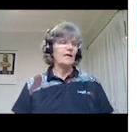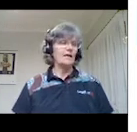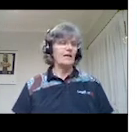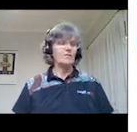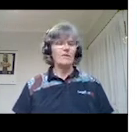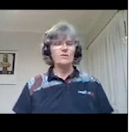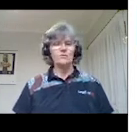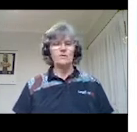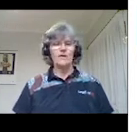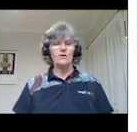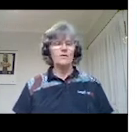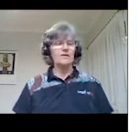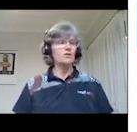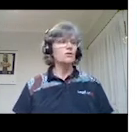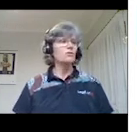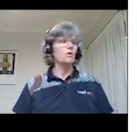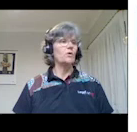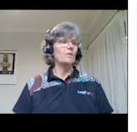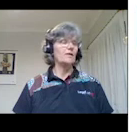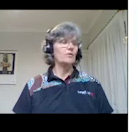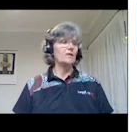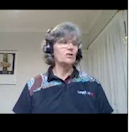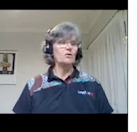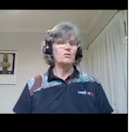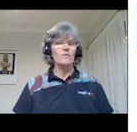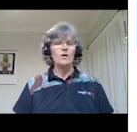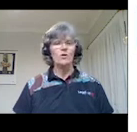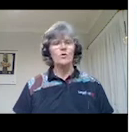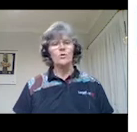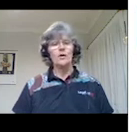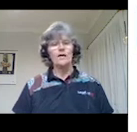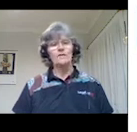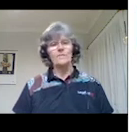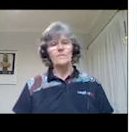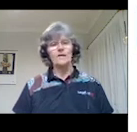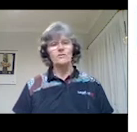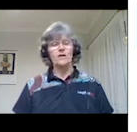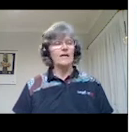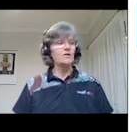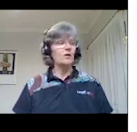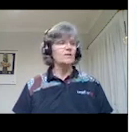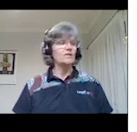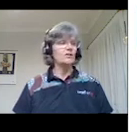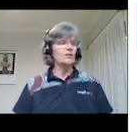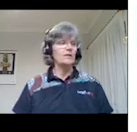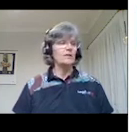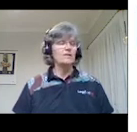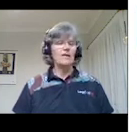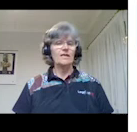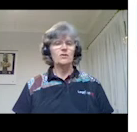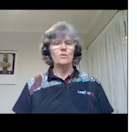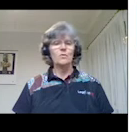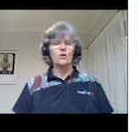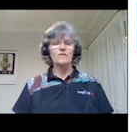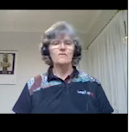can have a mental health issue or medical issue or a drug and alcohol addiction. So